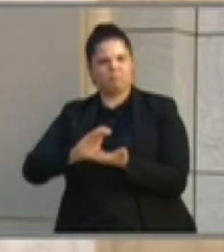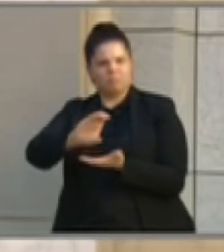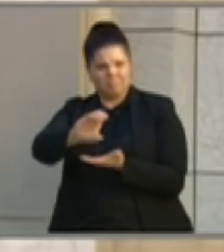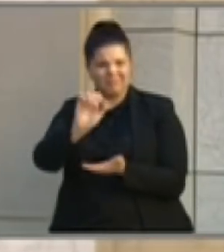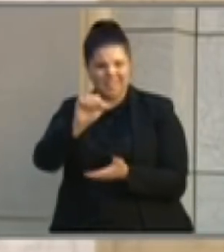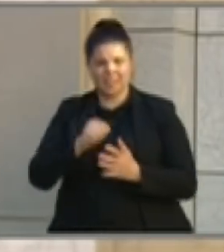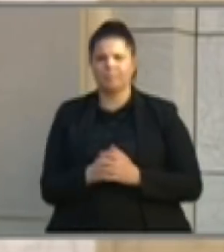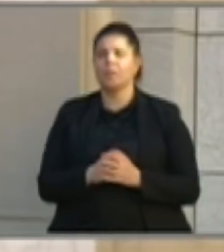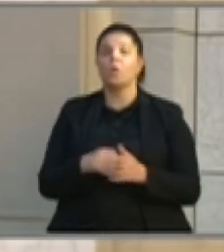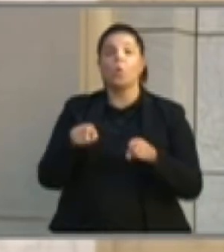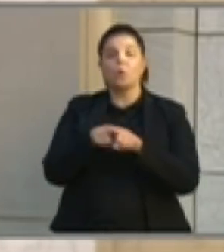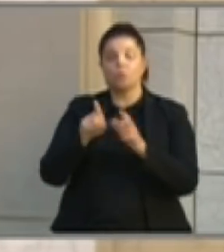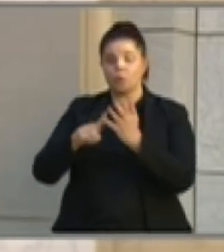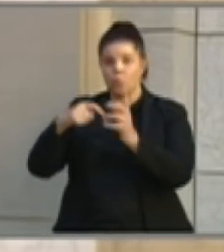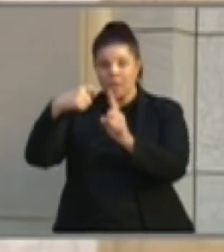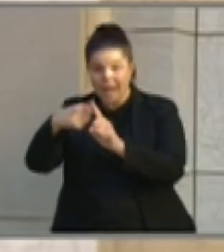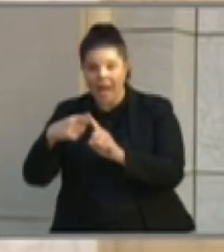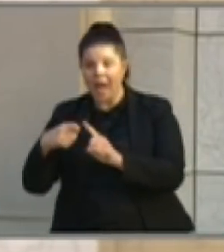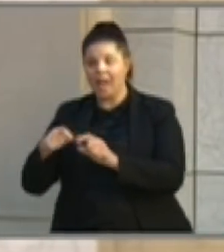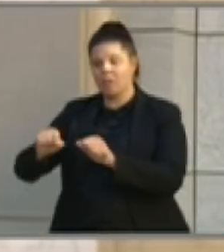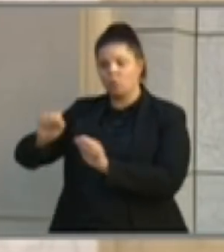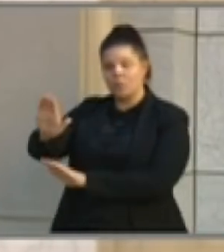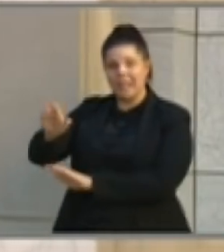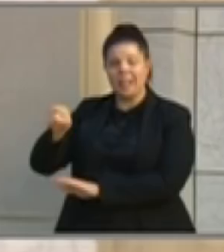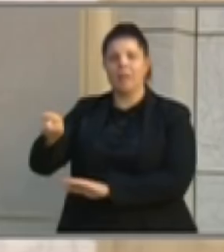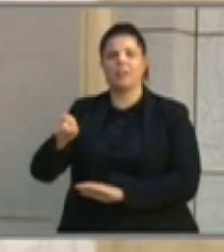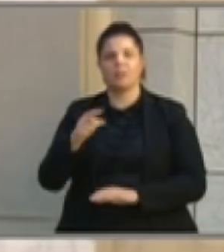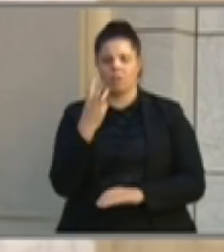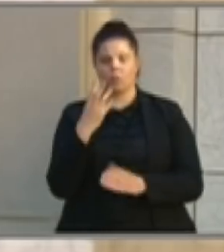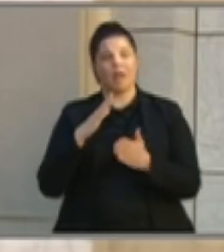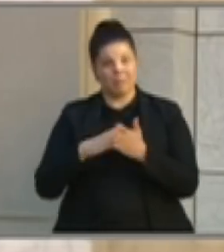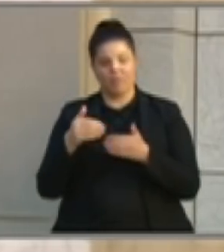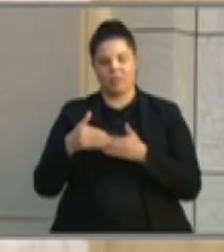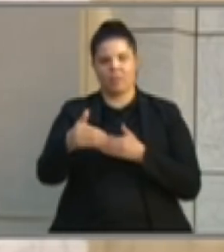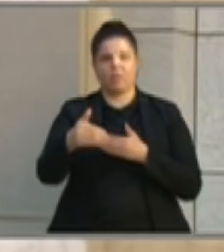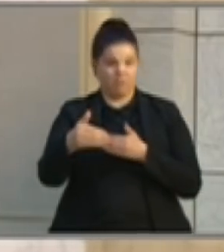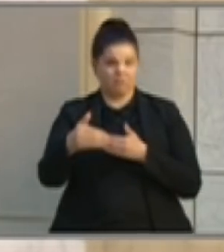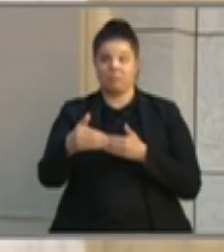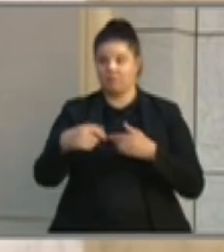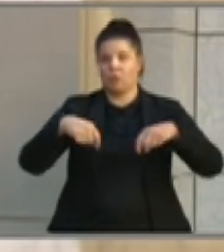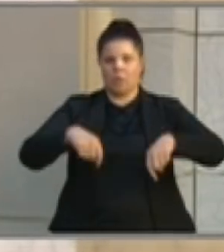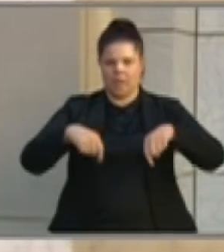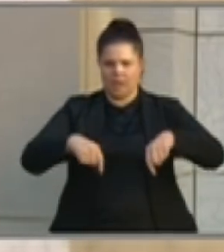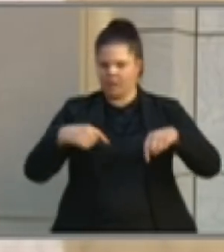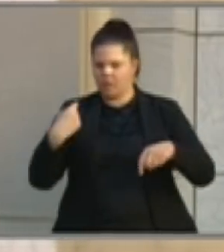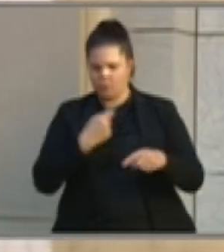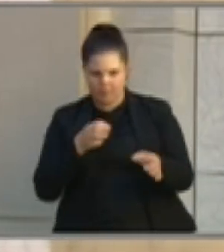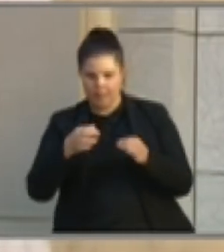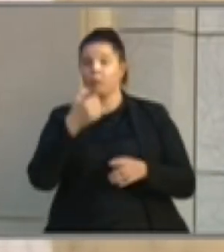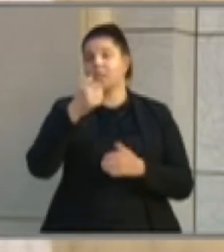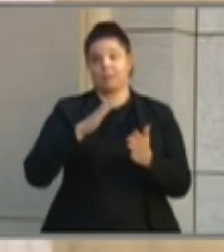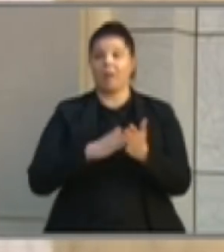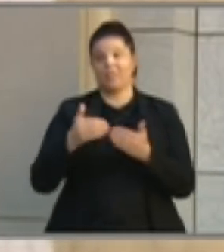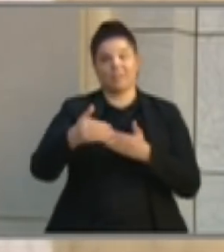about the UK and New Zealand schemes is they were 3-month schemes. This scheme's been announced and costed for 6 months. 6